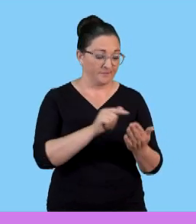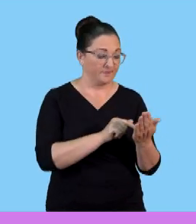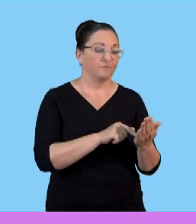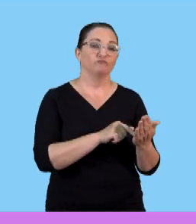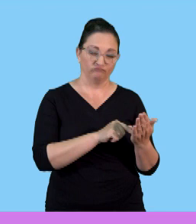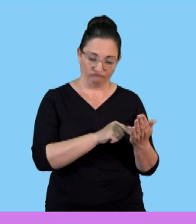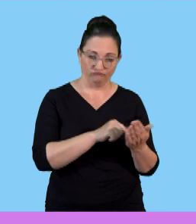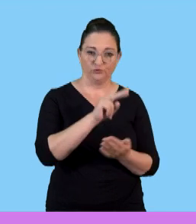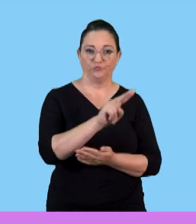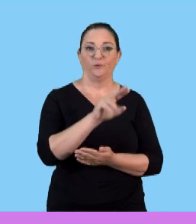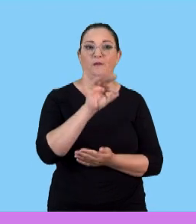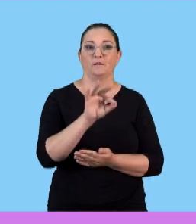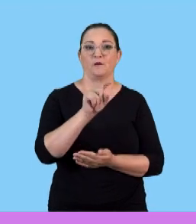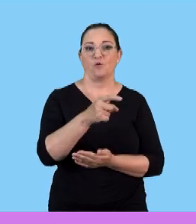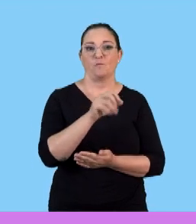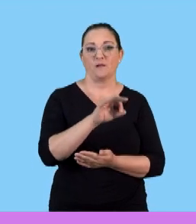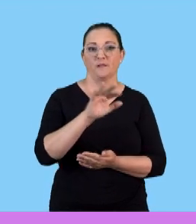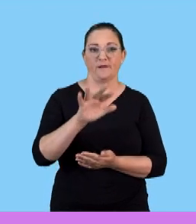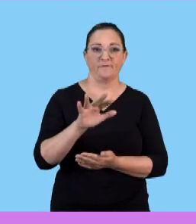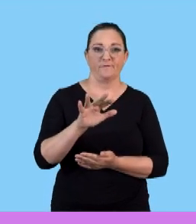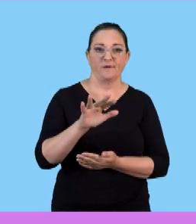meters. Indeed, that will give us